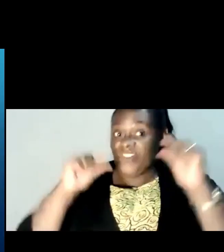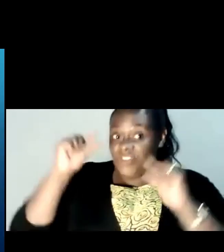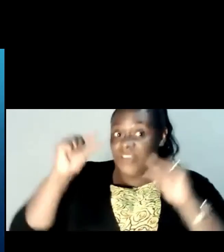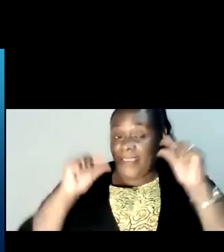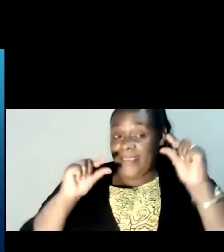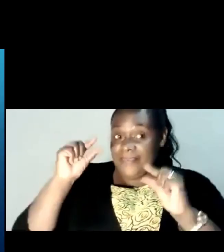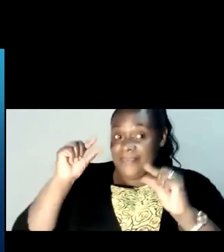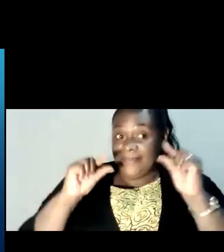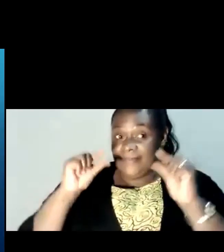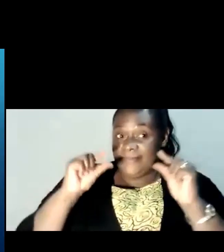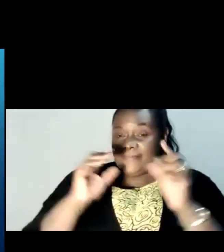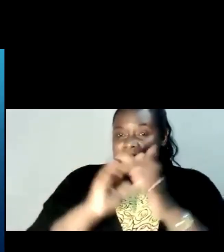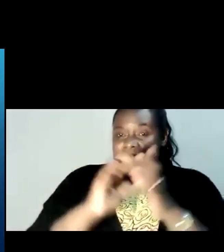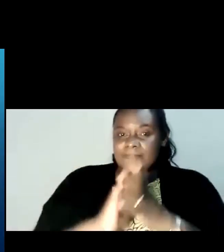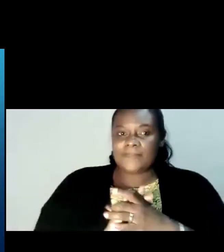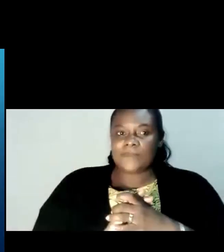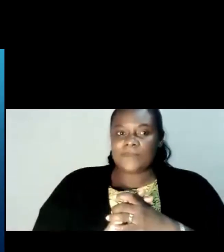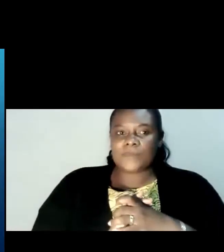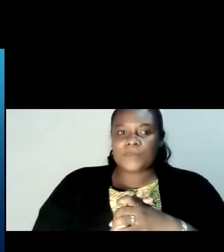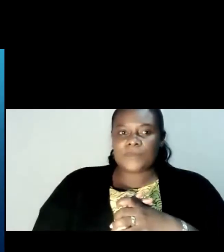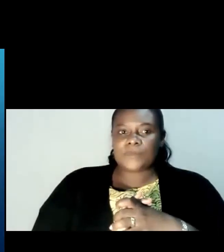of exercise.